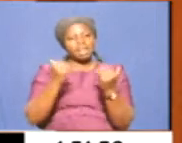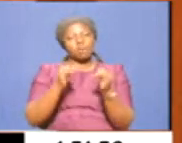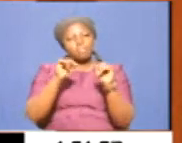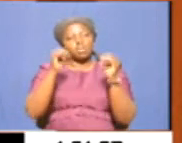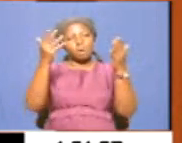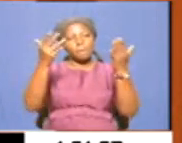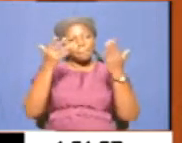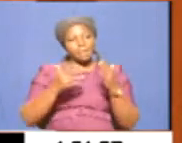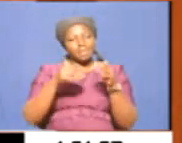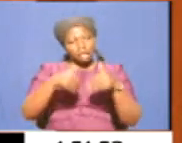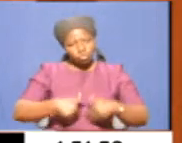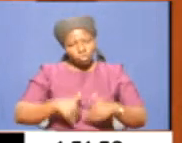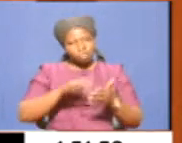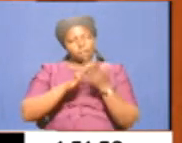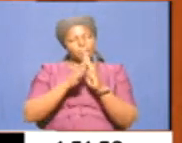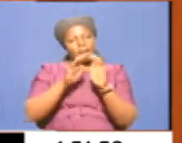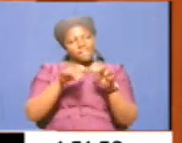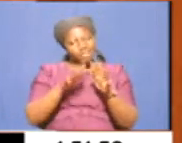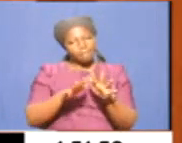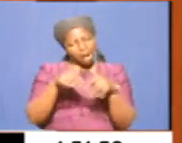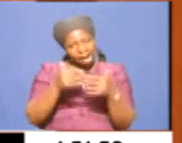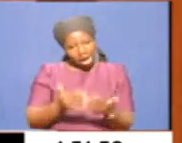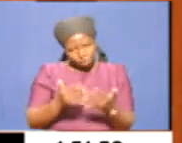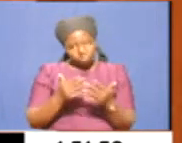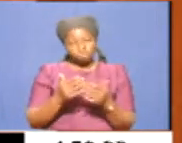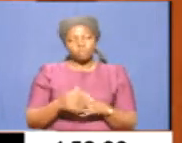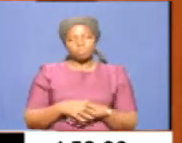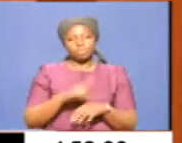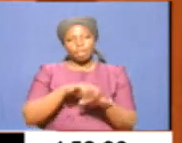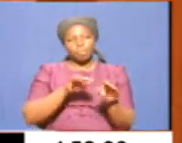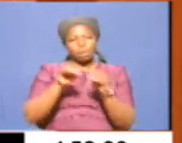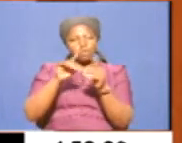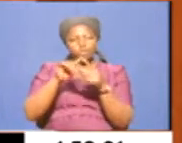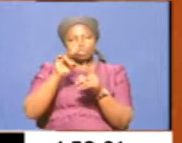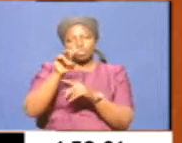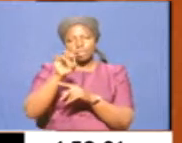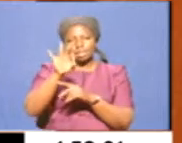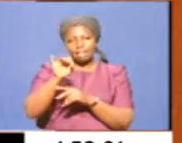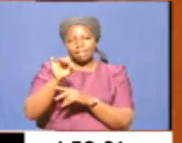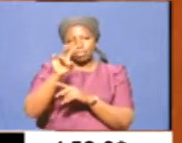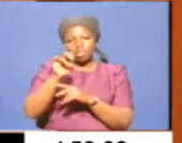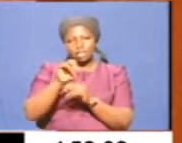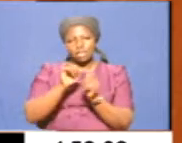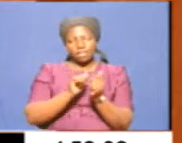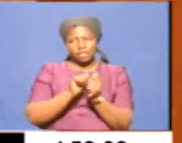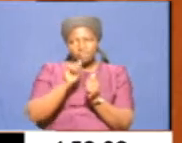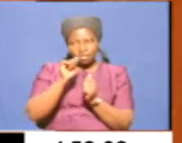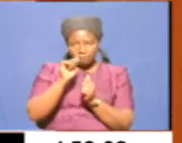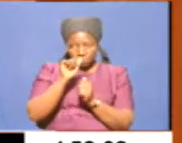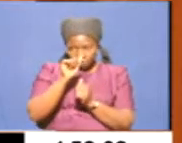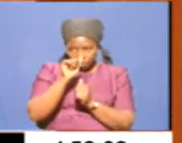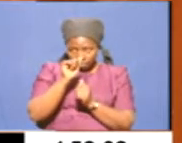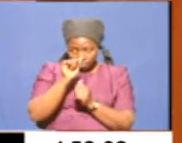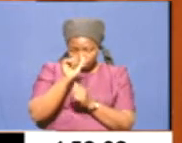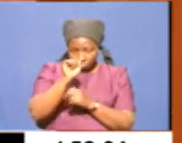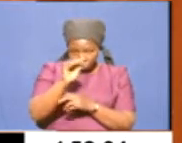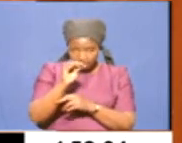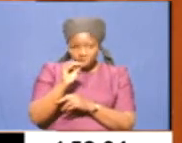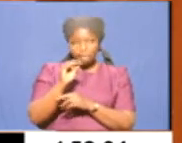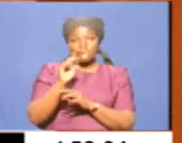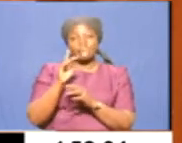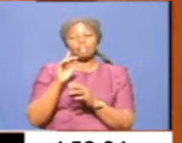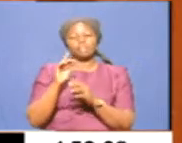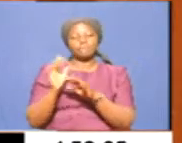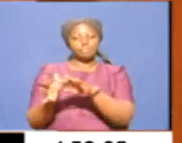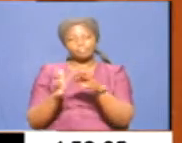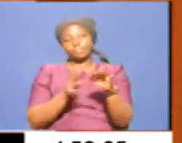the center of an agricultural transformation as we head into 2030, 2050. The second thing is to say that agriculture is